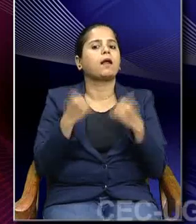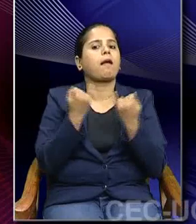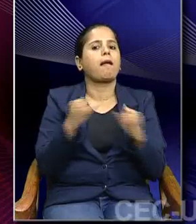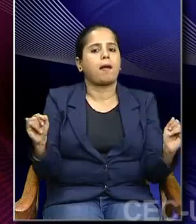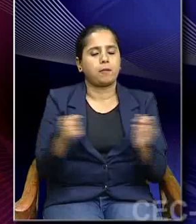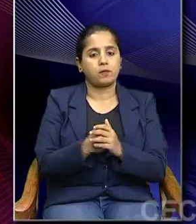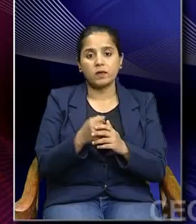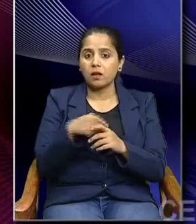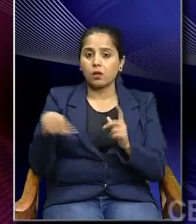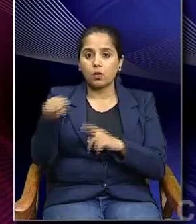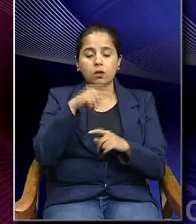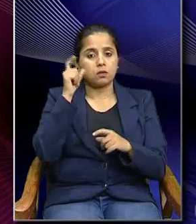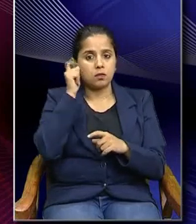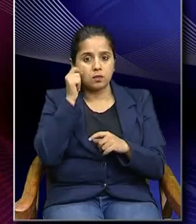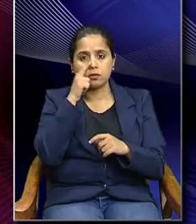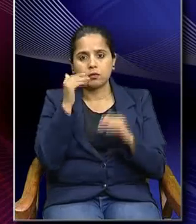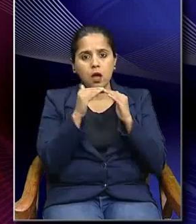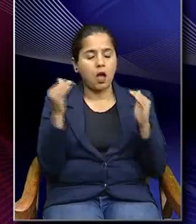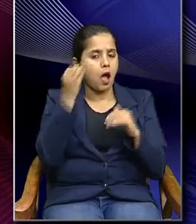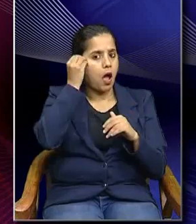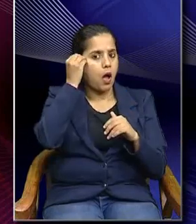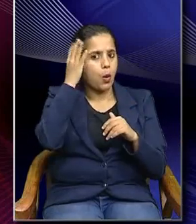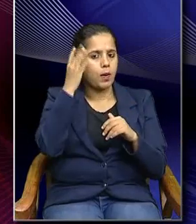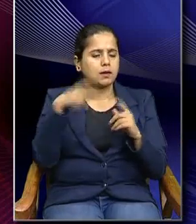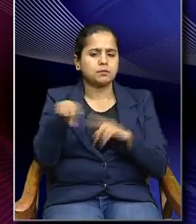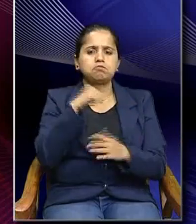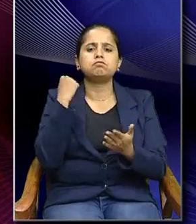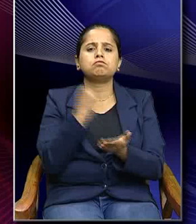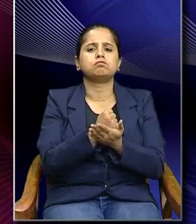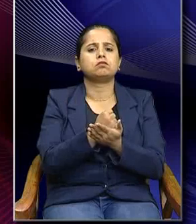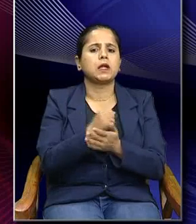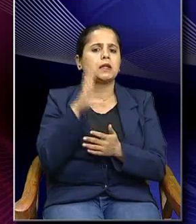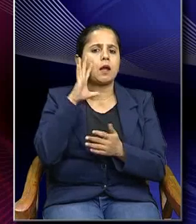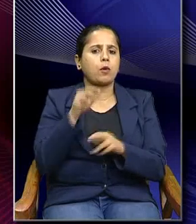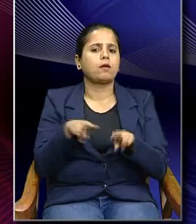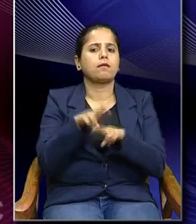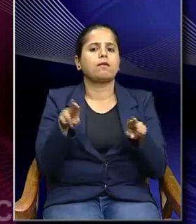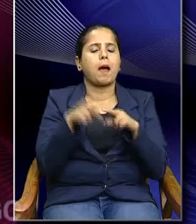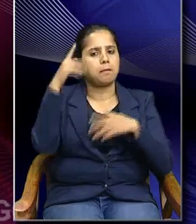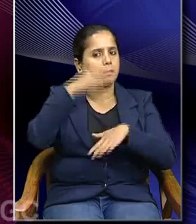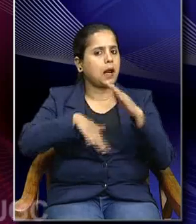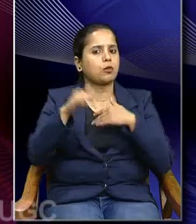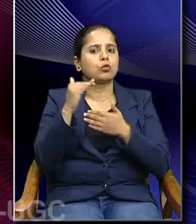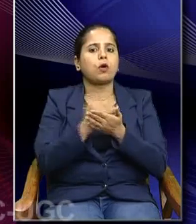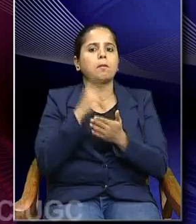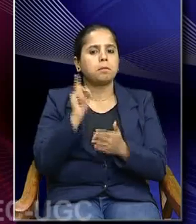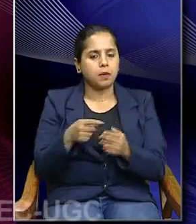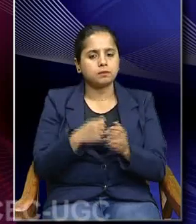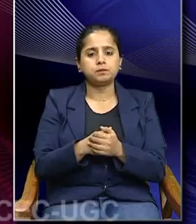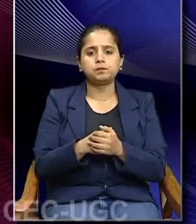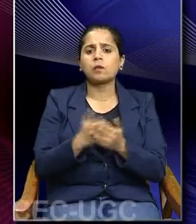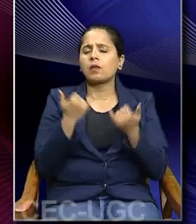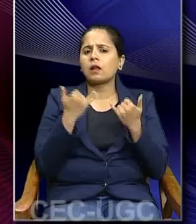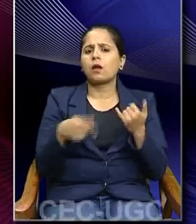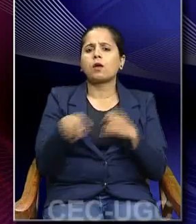gender sensitization and awareness should be integral to family planning programs. Now, what are